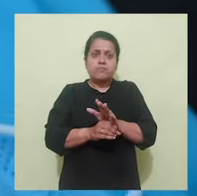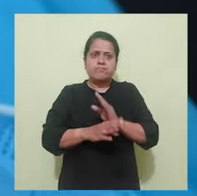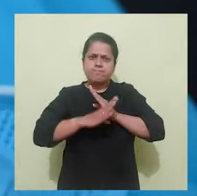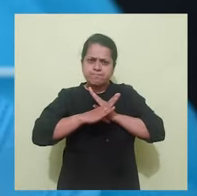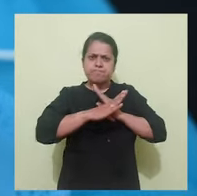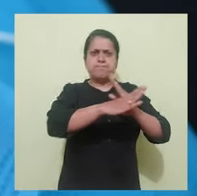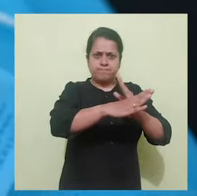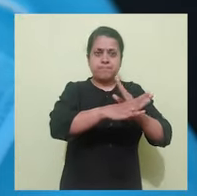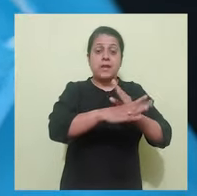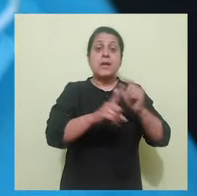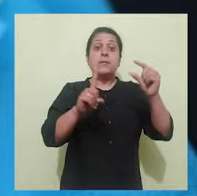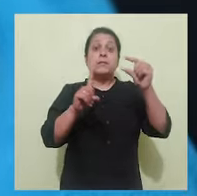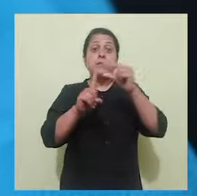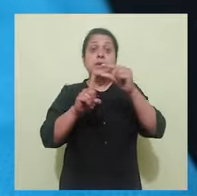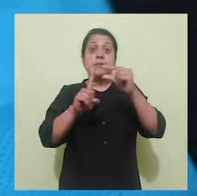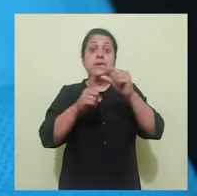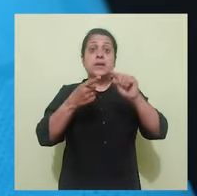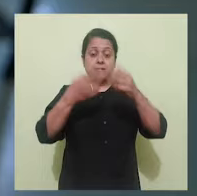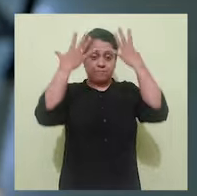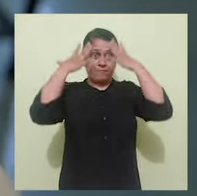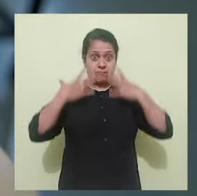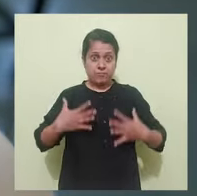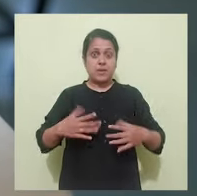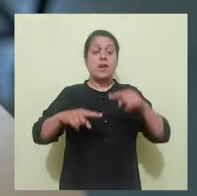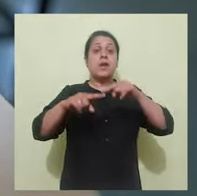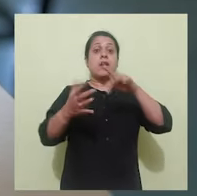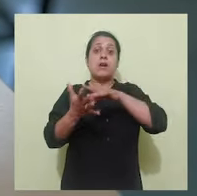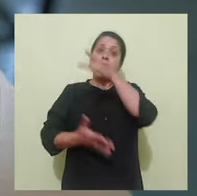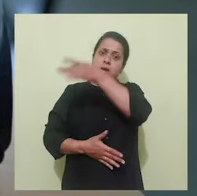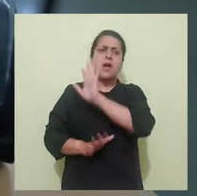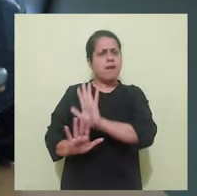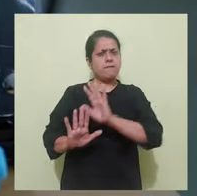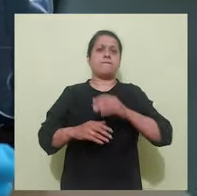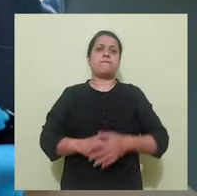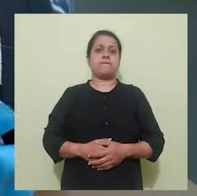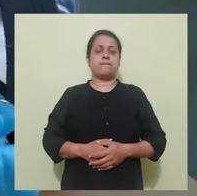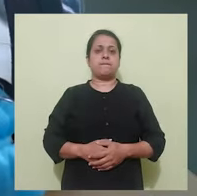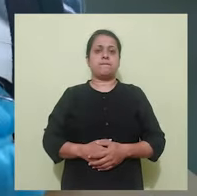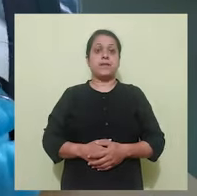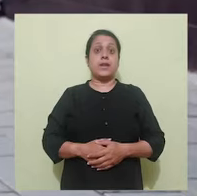All polling booths will have the provision of PPE kits.